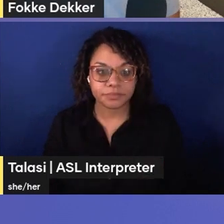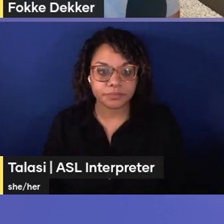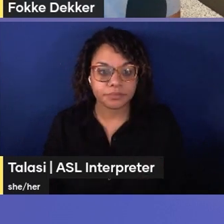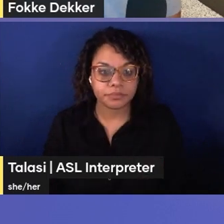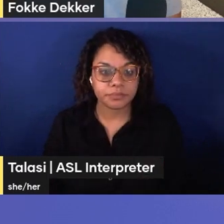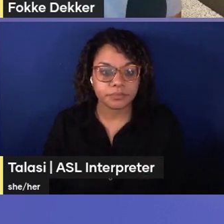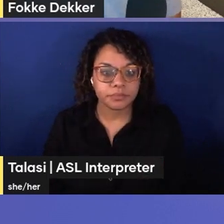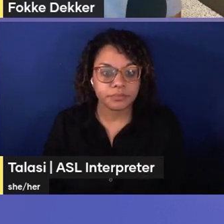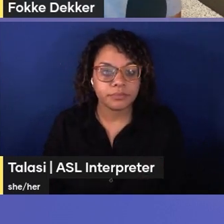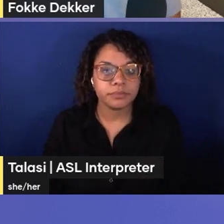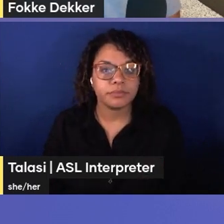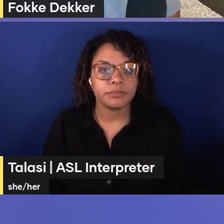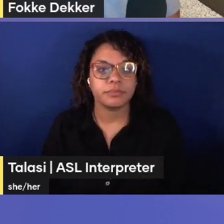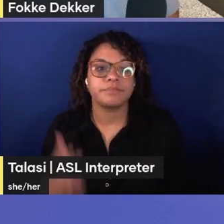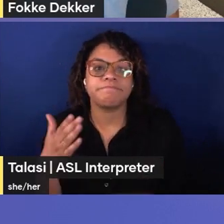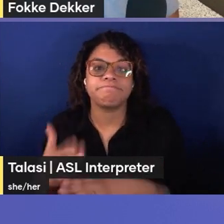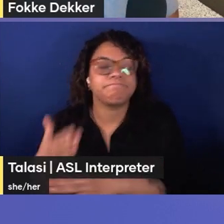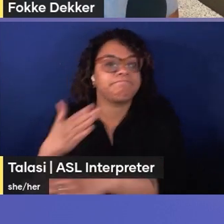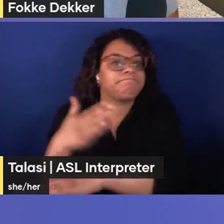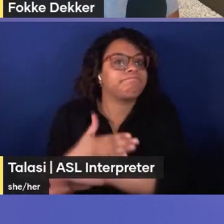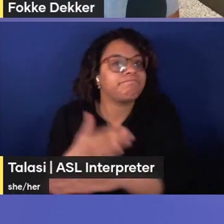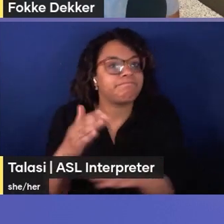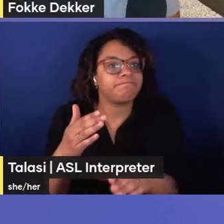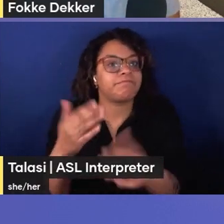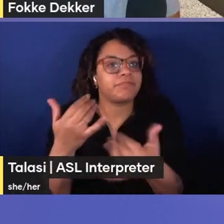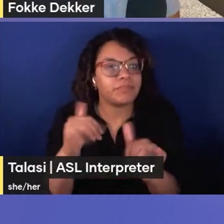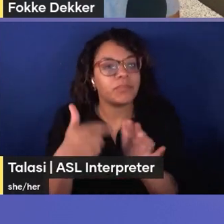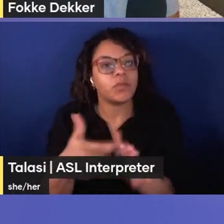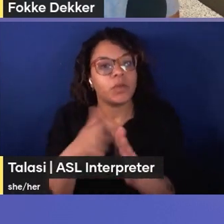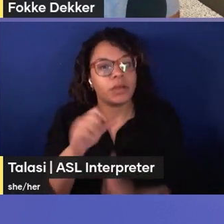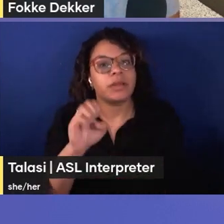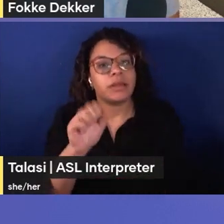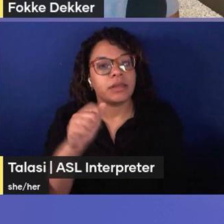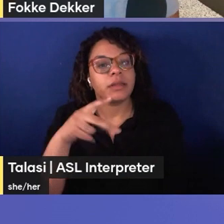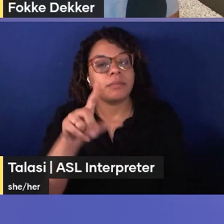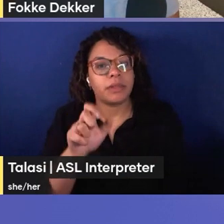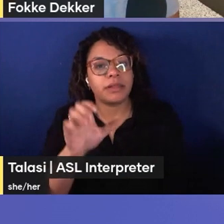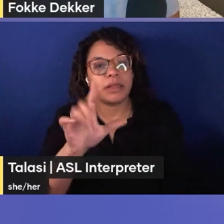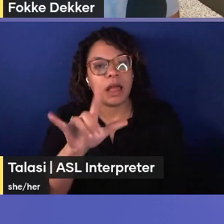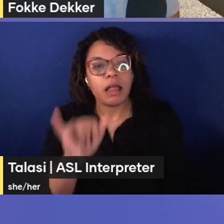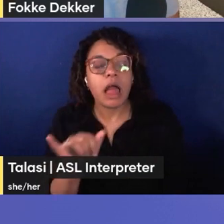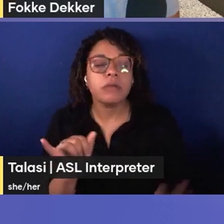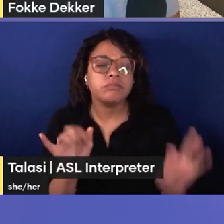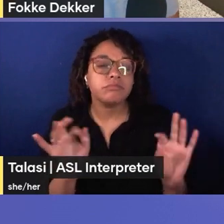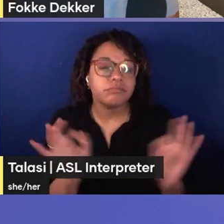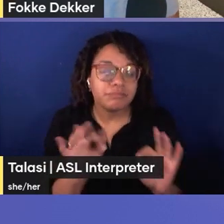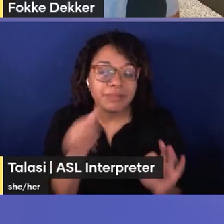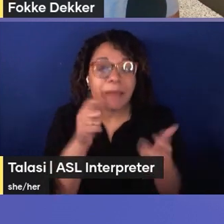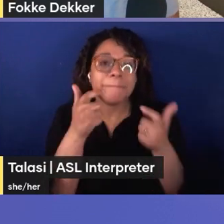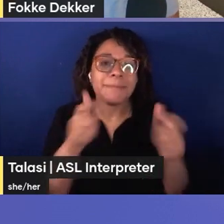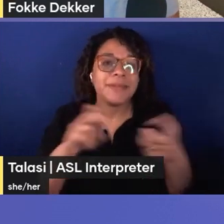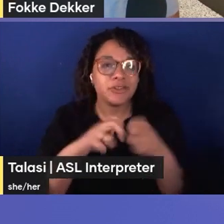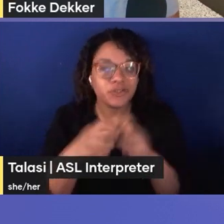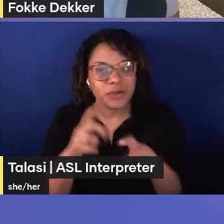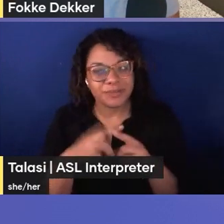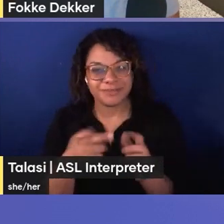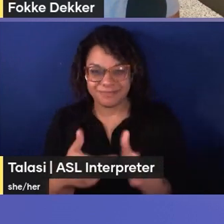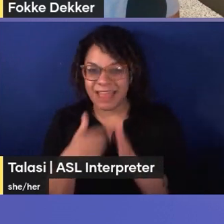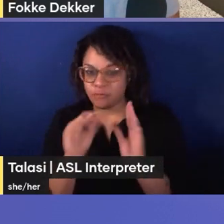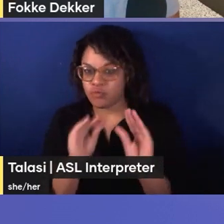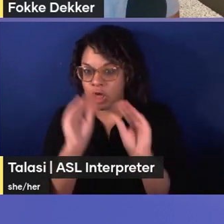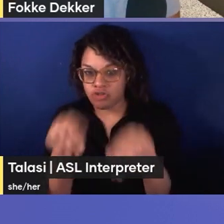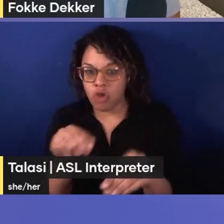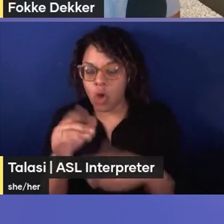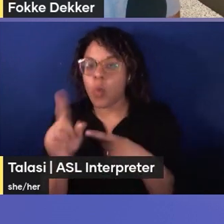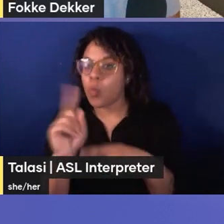Yeah, so we can still do better. It still requires the Seaplane CLI, which isn't a massive problem, but it does mean that you have to install it wherever you run